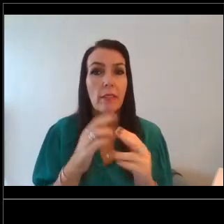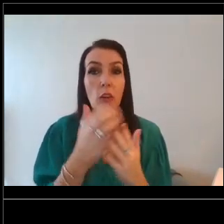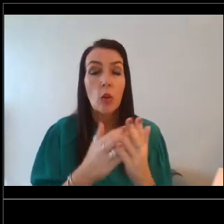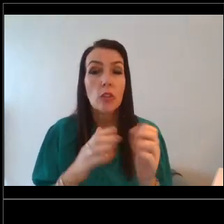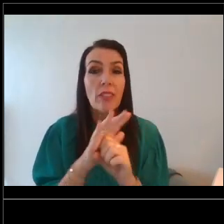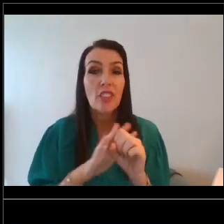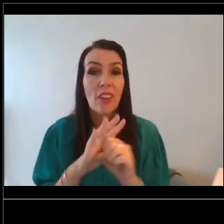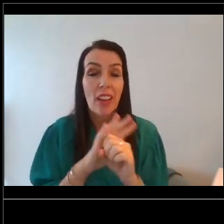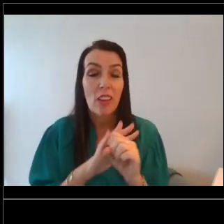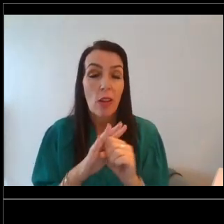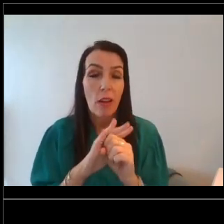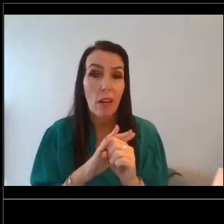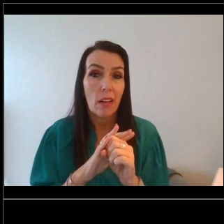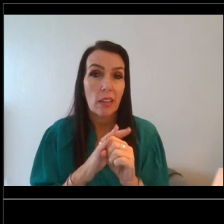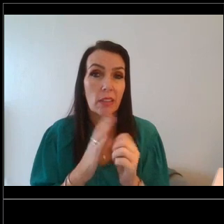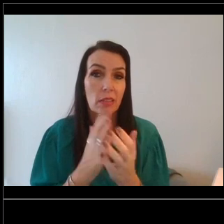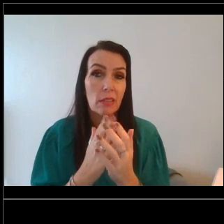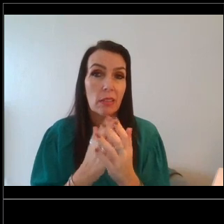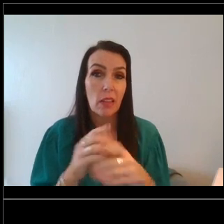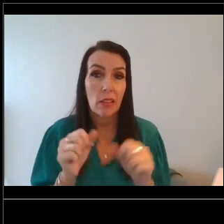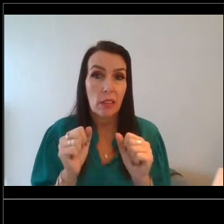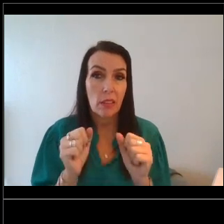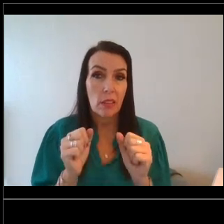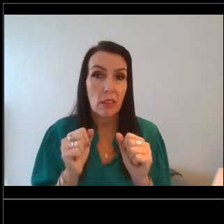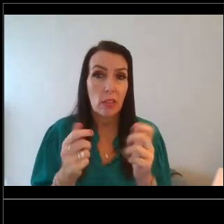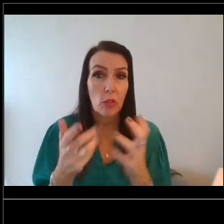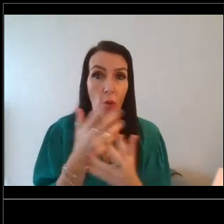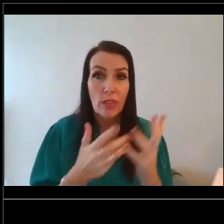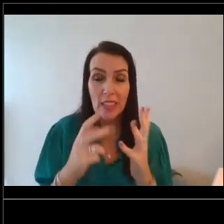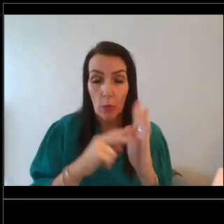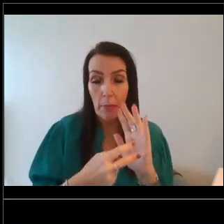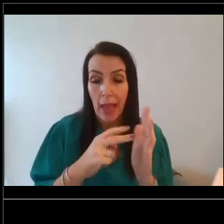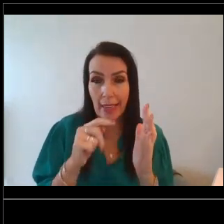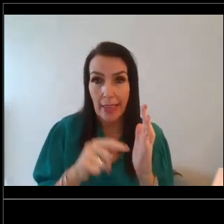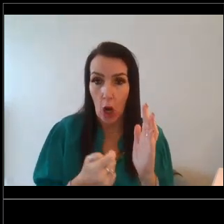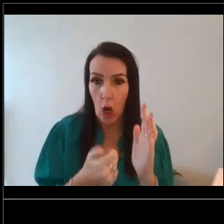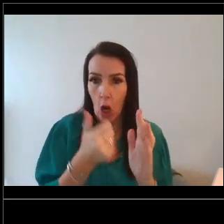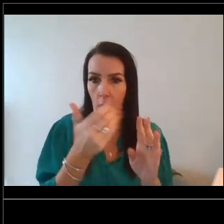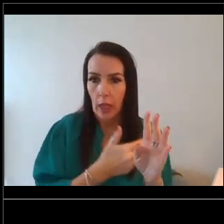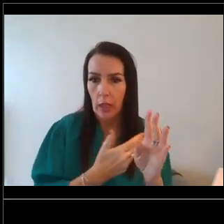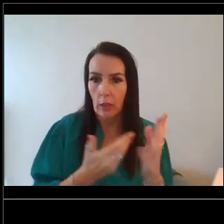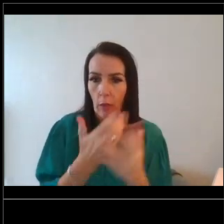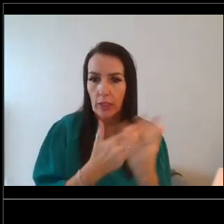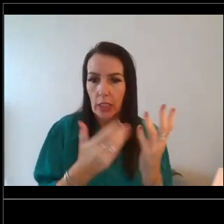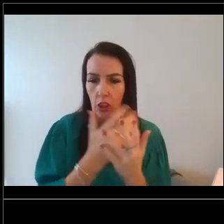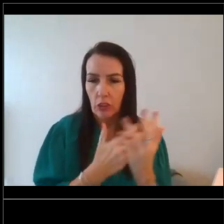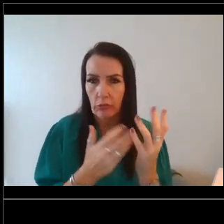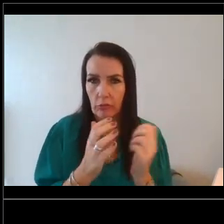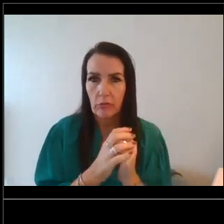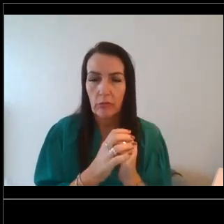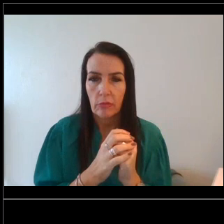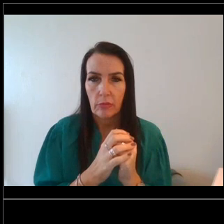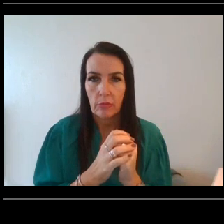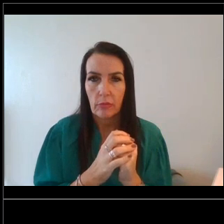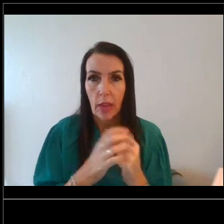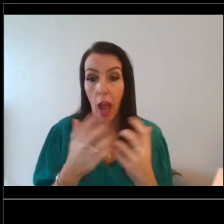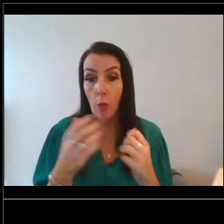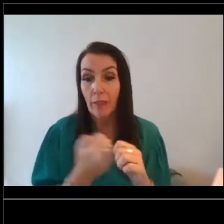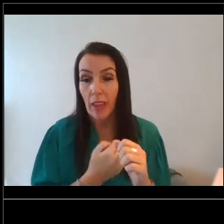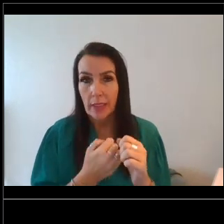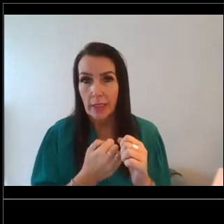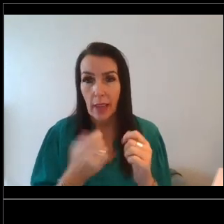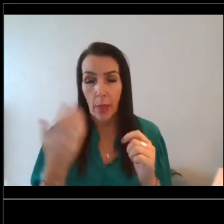area, start those conversations with planning early. The way I've done it